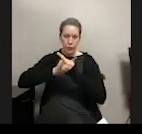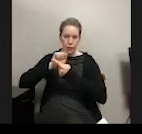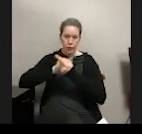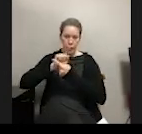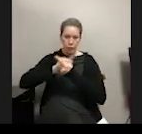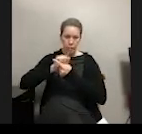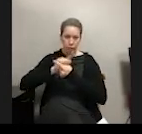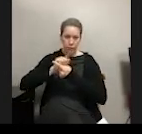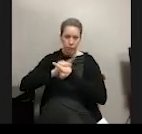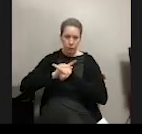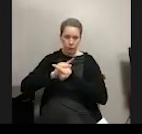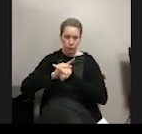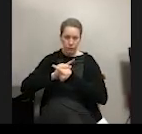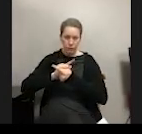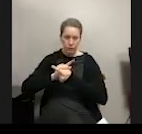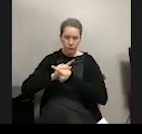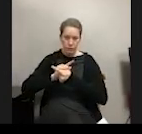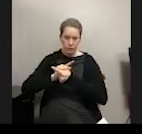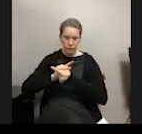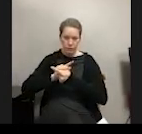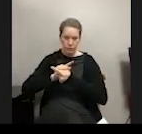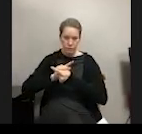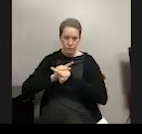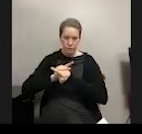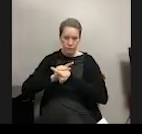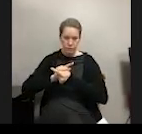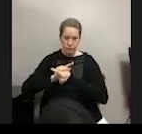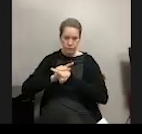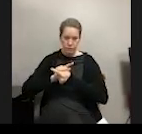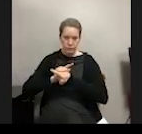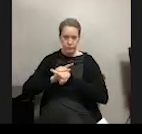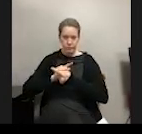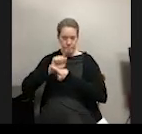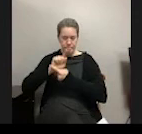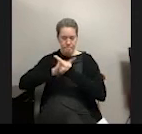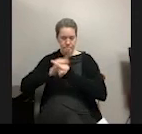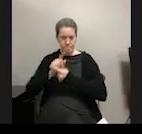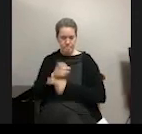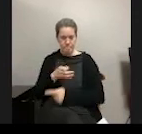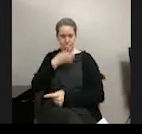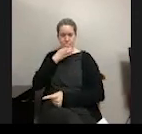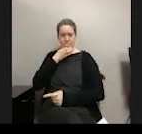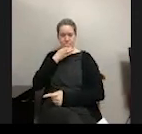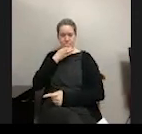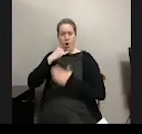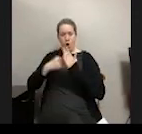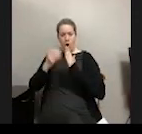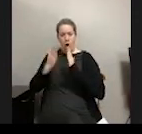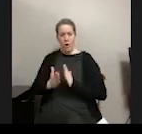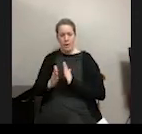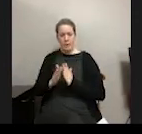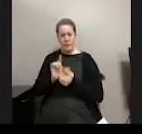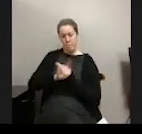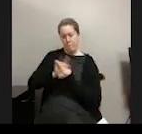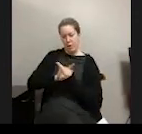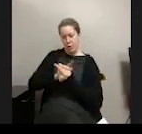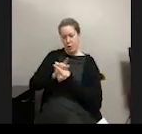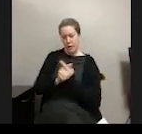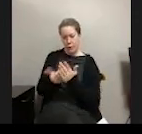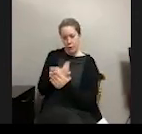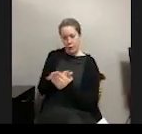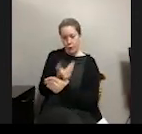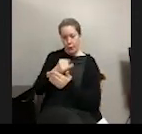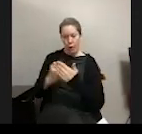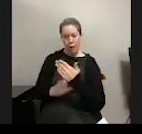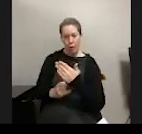artist to work with a younger artist, emerging artist, in order to learn the business so they can sustain themselves, they can make money and they can